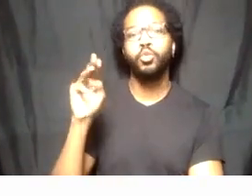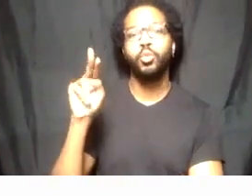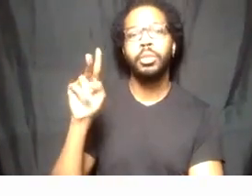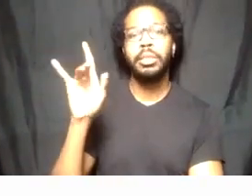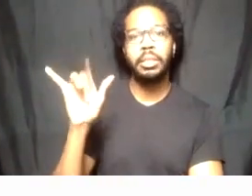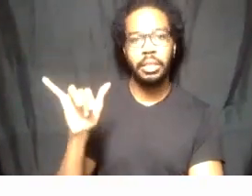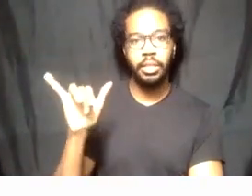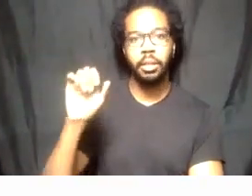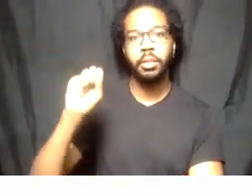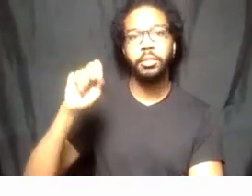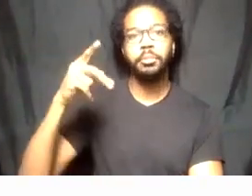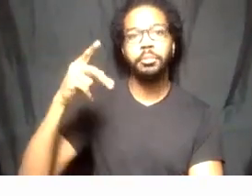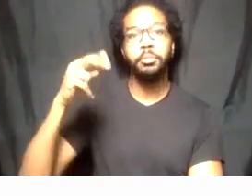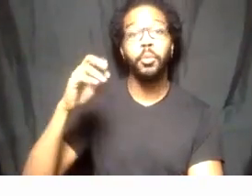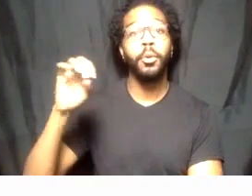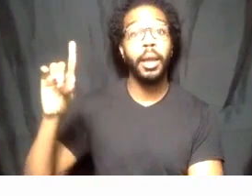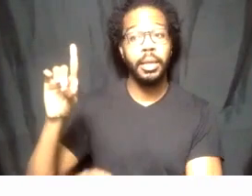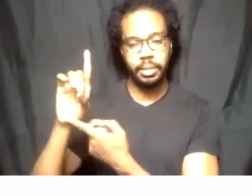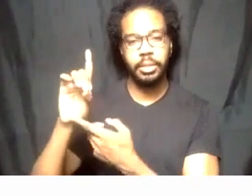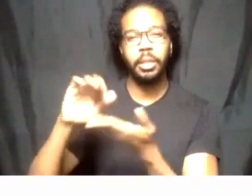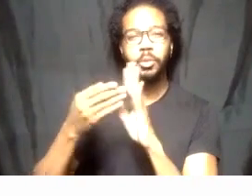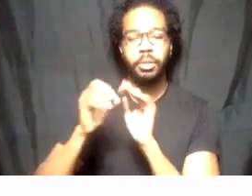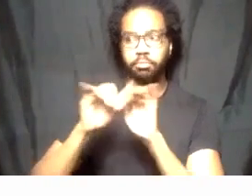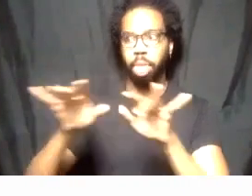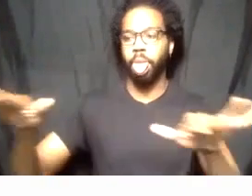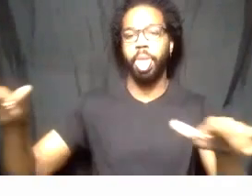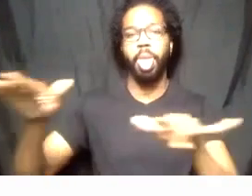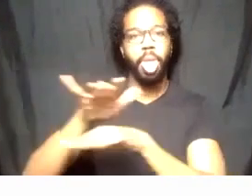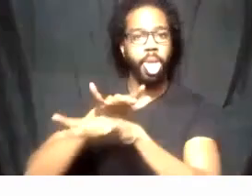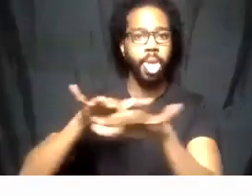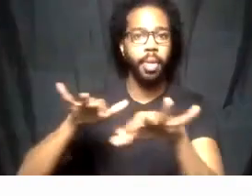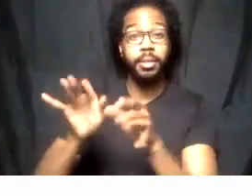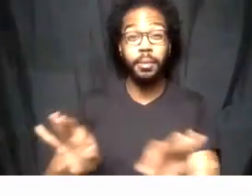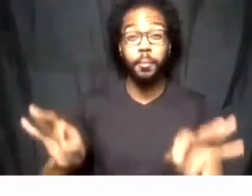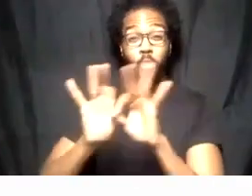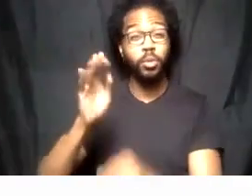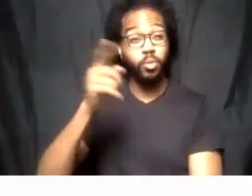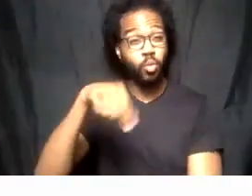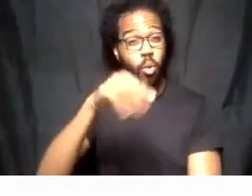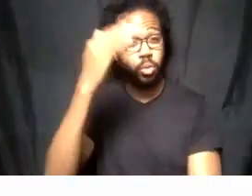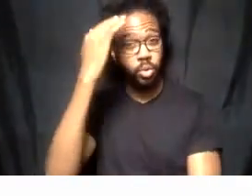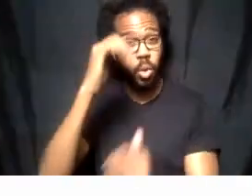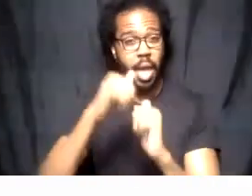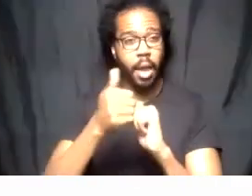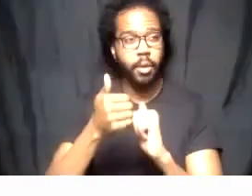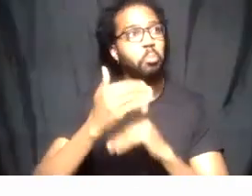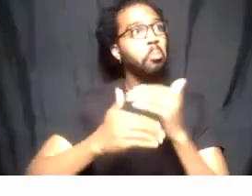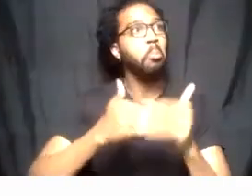it's important that people are very cautious in terms of how we're going about our daily lives.